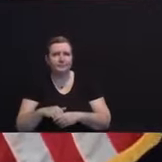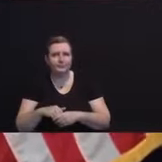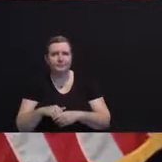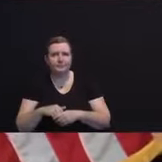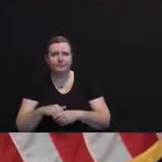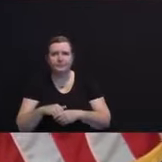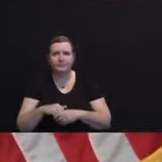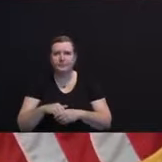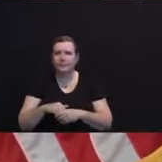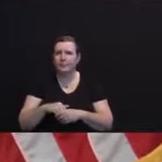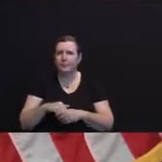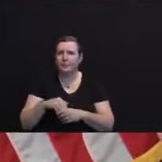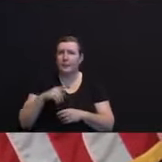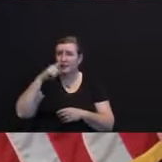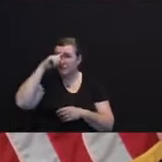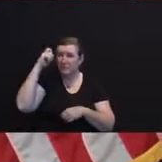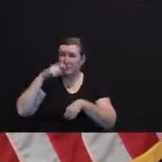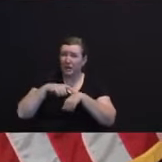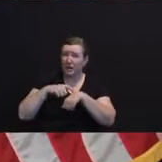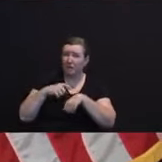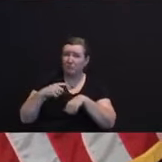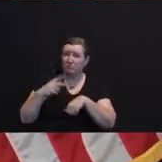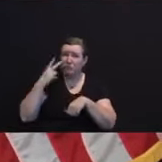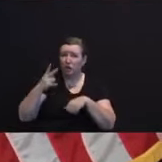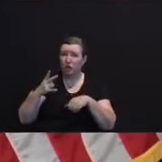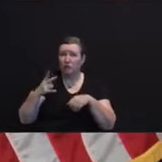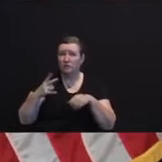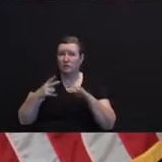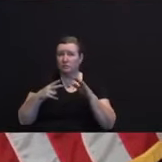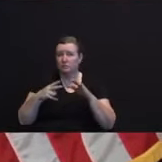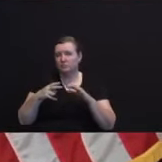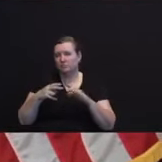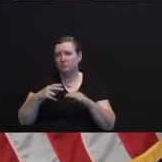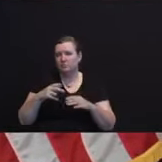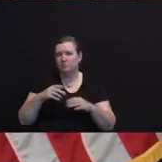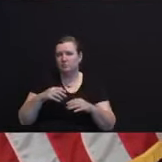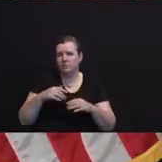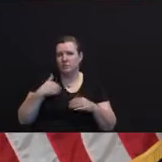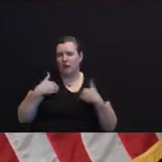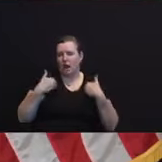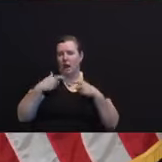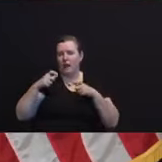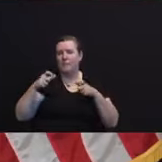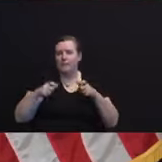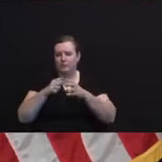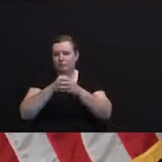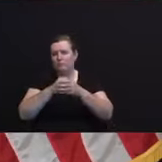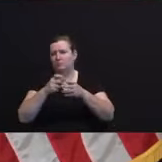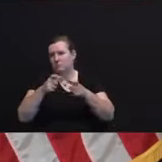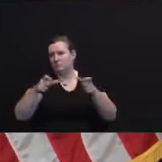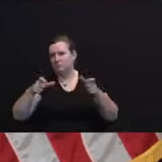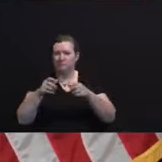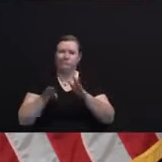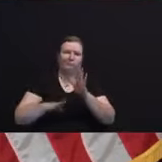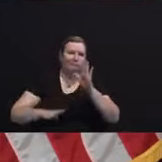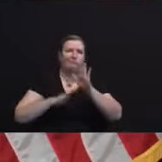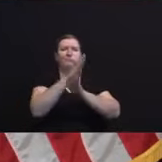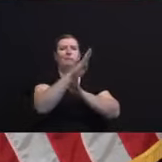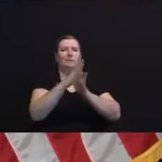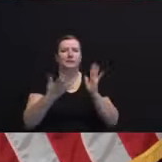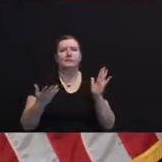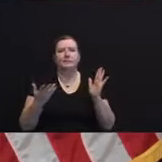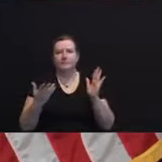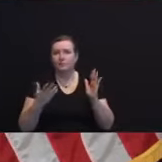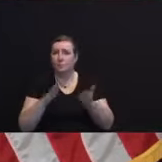remember we started to see trends among younger populations in the summer, like the school age, the college age kids.